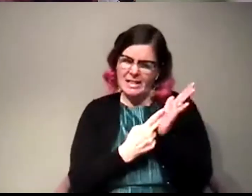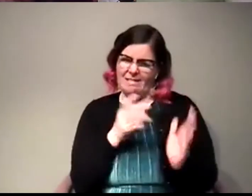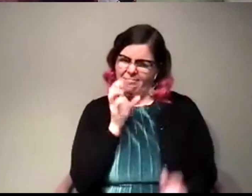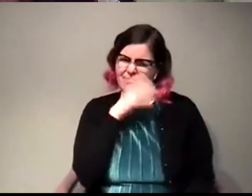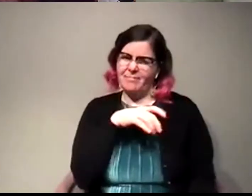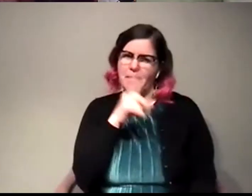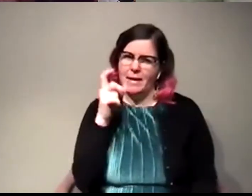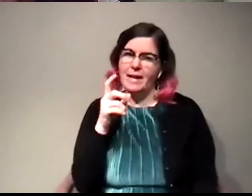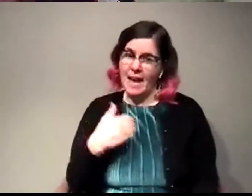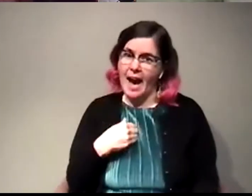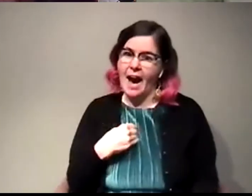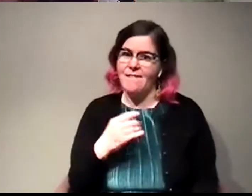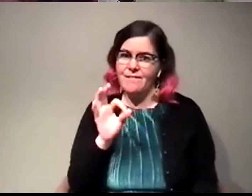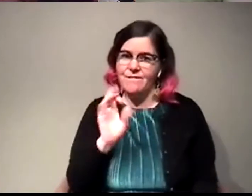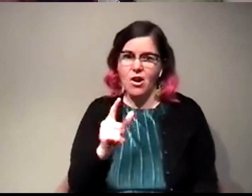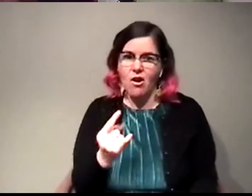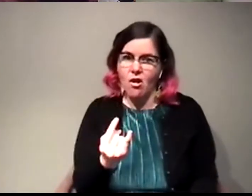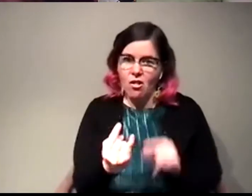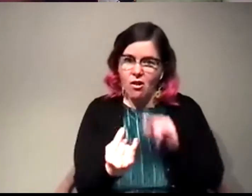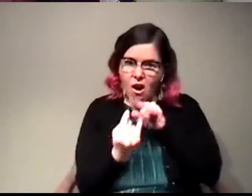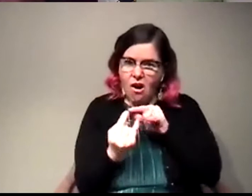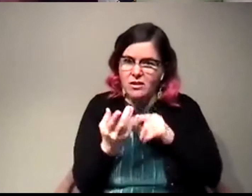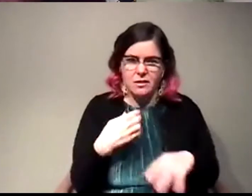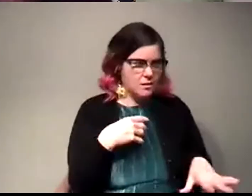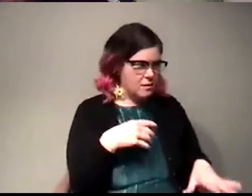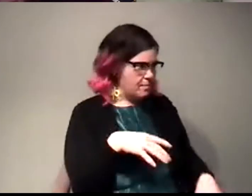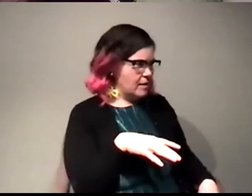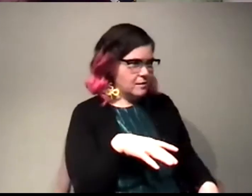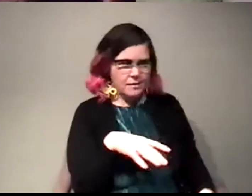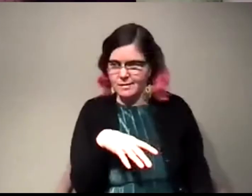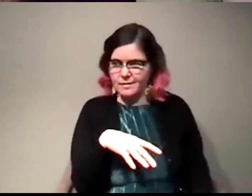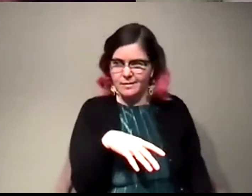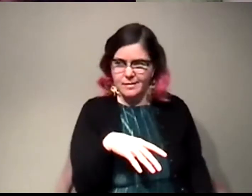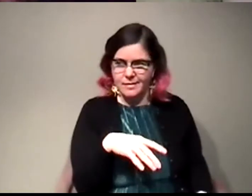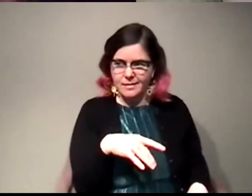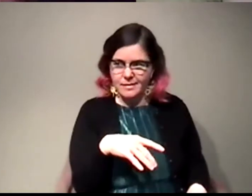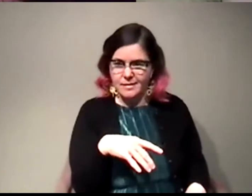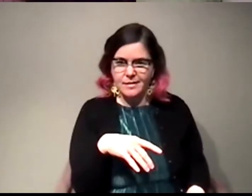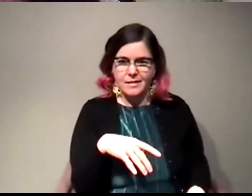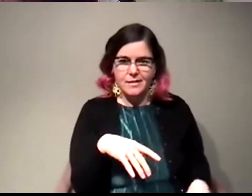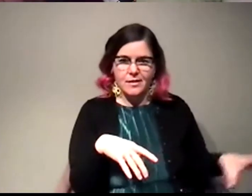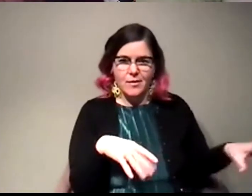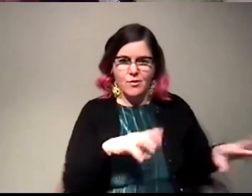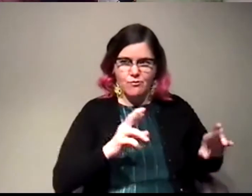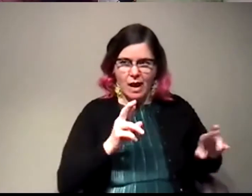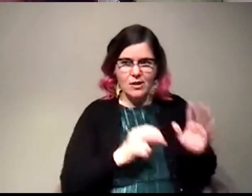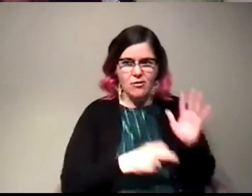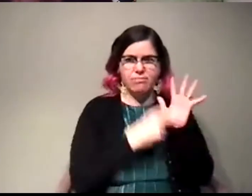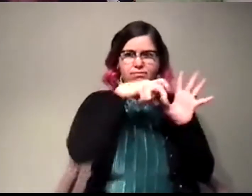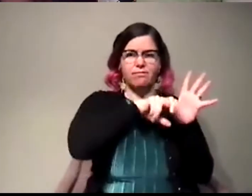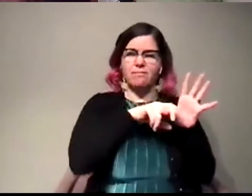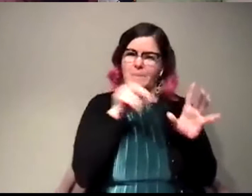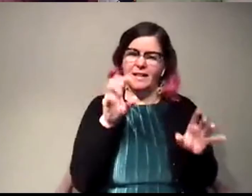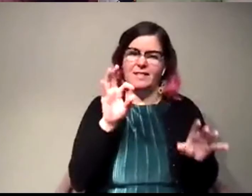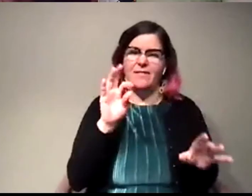feral hogs in this part of the country. So I hear a pig frog. I'm like, I have one hand on the tree. I'm like ready to go up because feral pigs are scary.